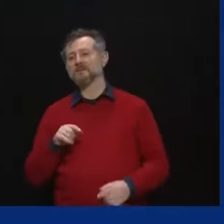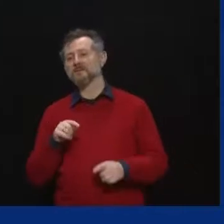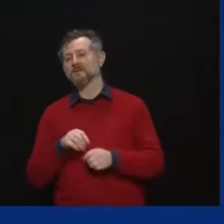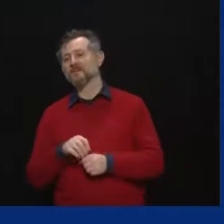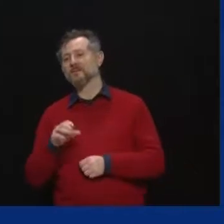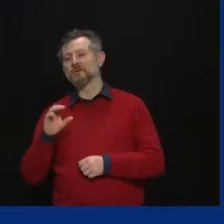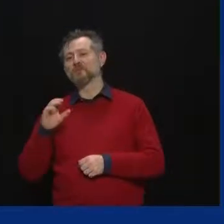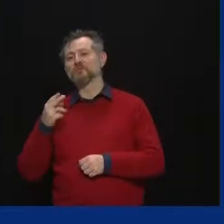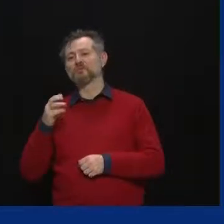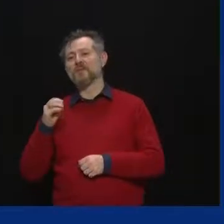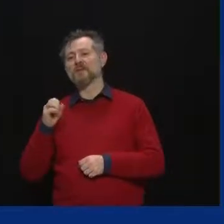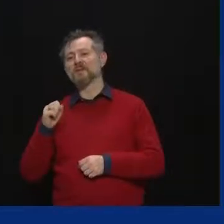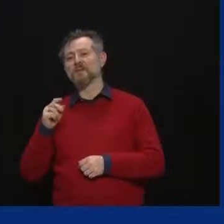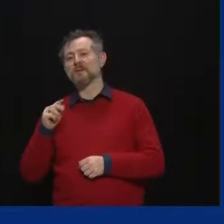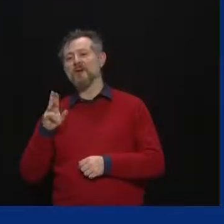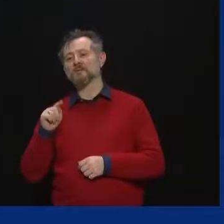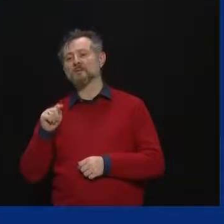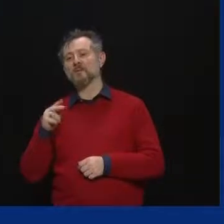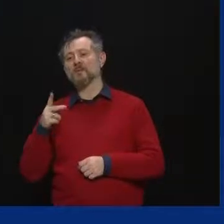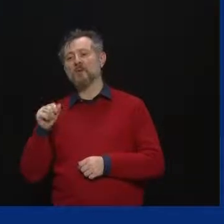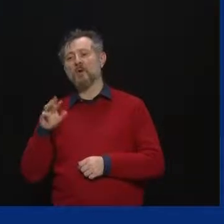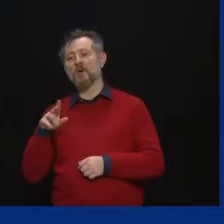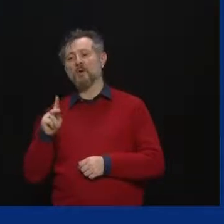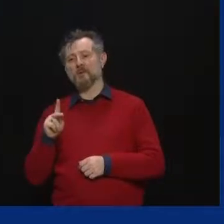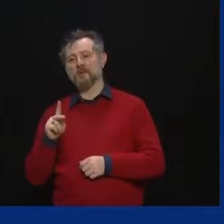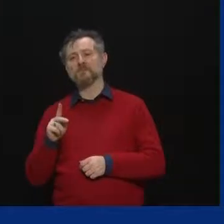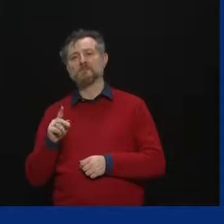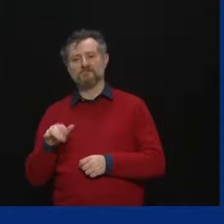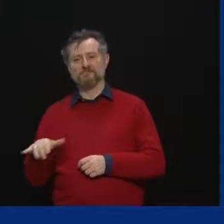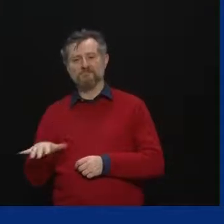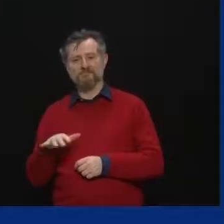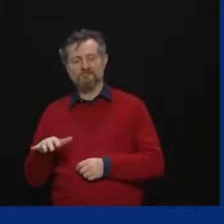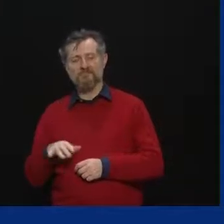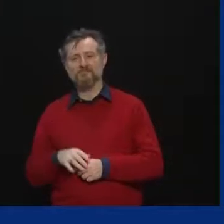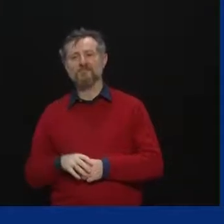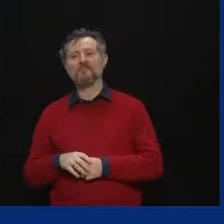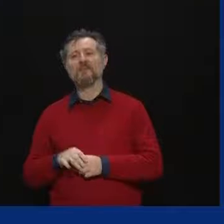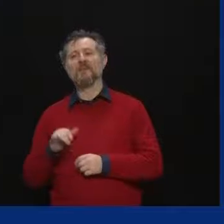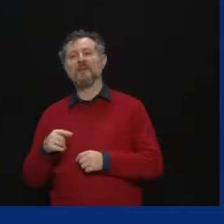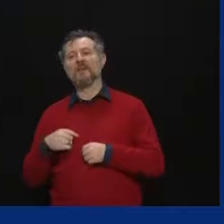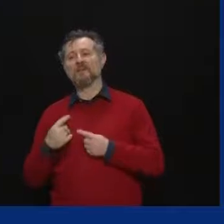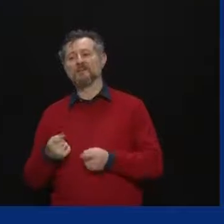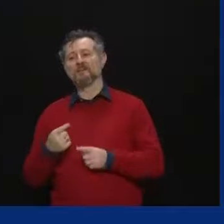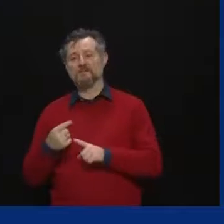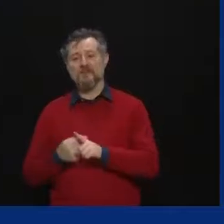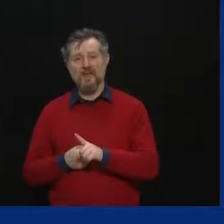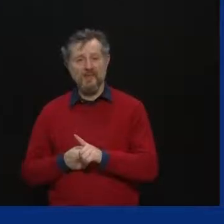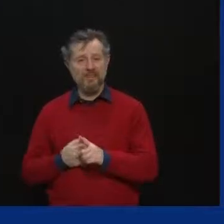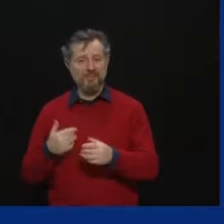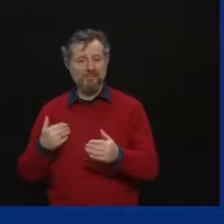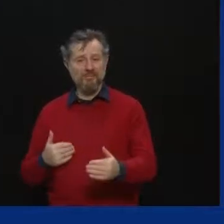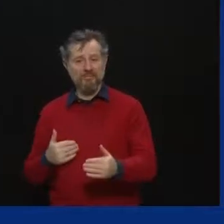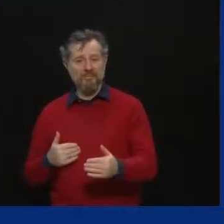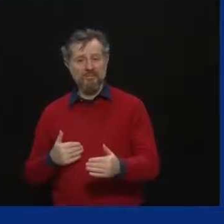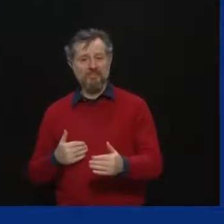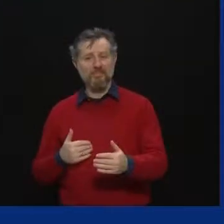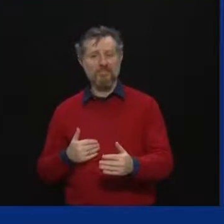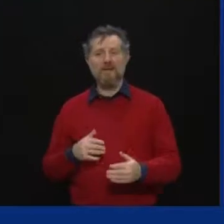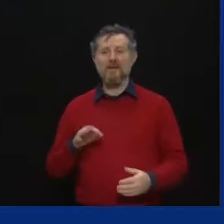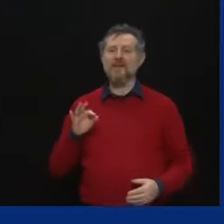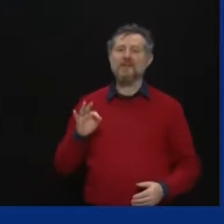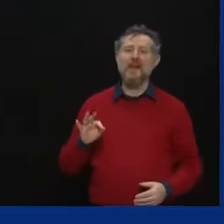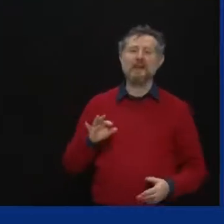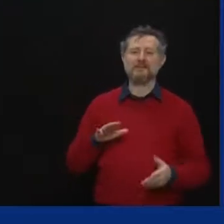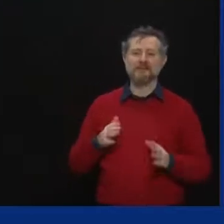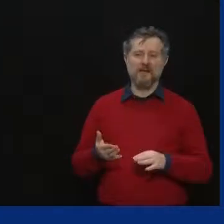Rehab, which is seen just in the last month alone, 9 deaths. I